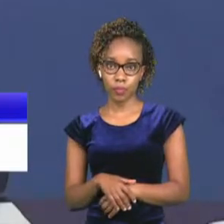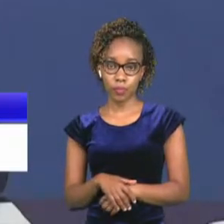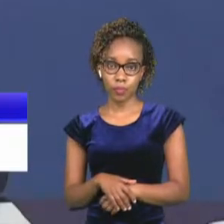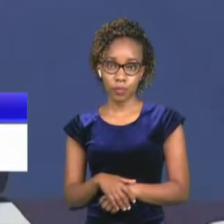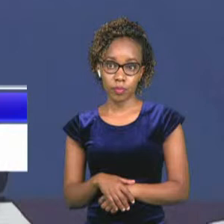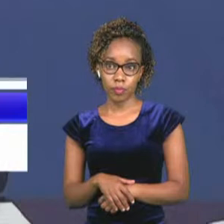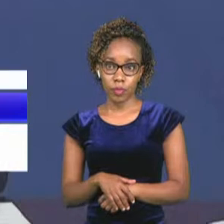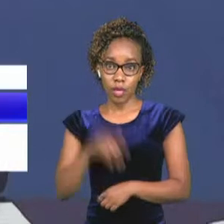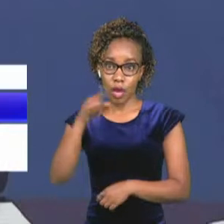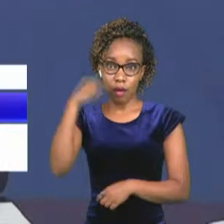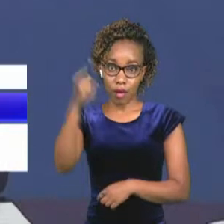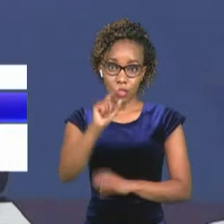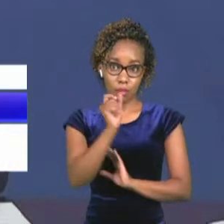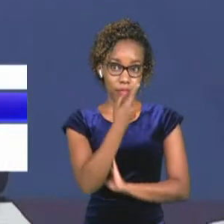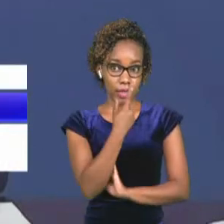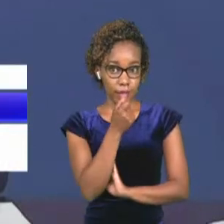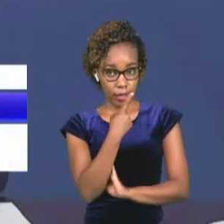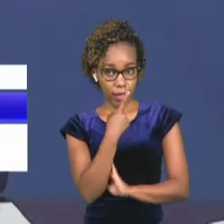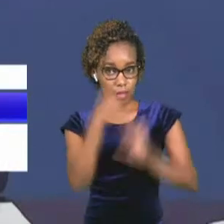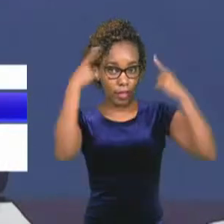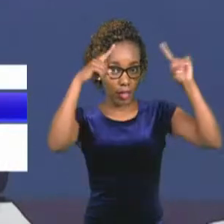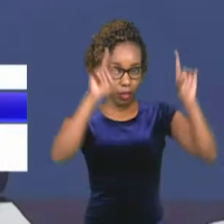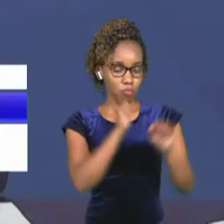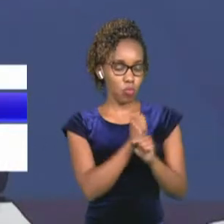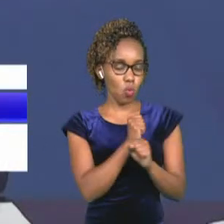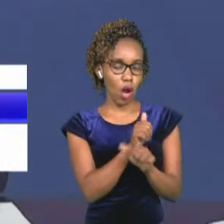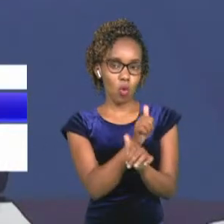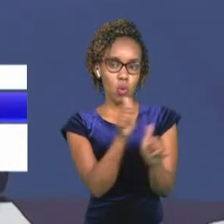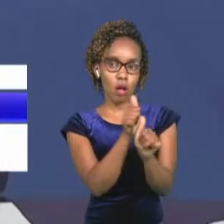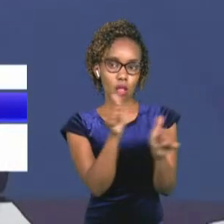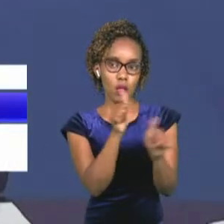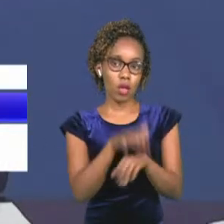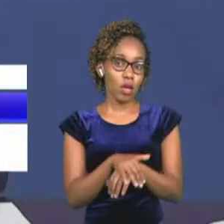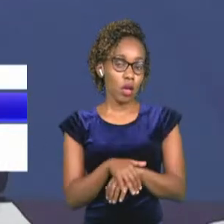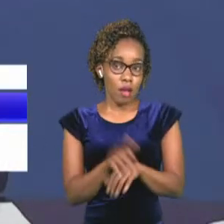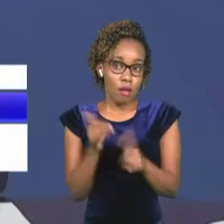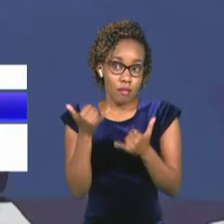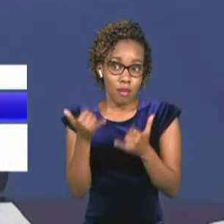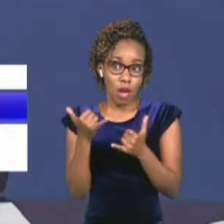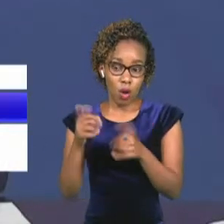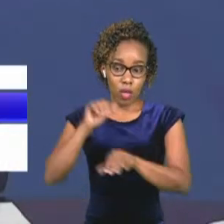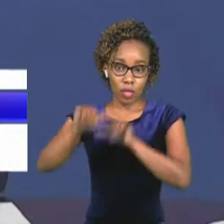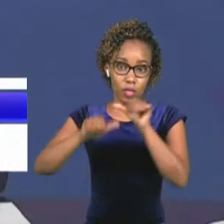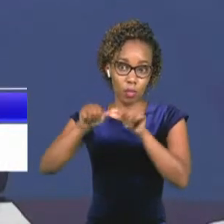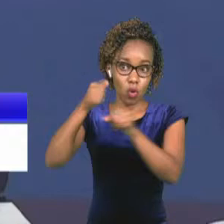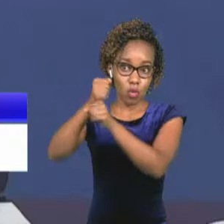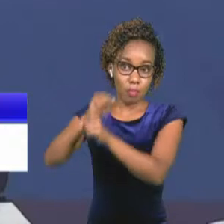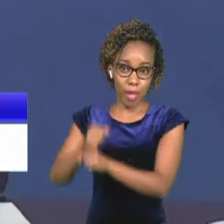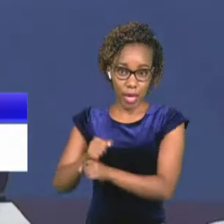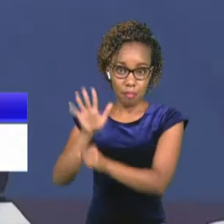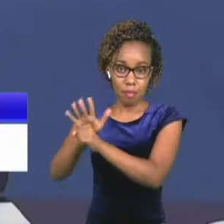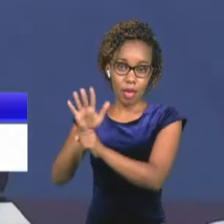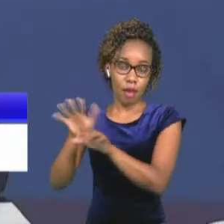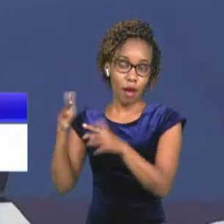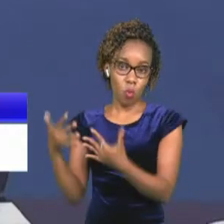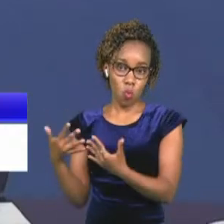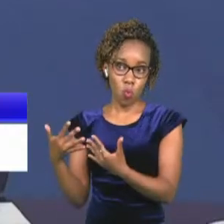They are Russian vaccines. They work effectively and safely. The question is now concerning mass production.